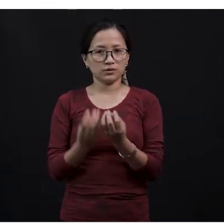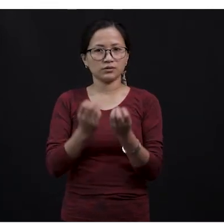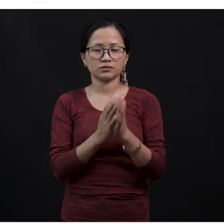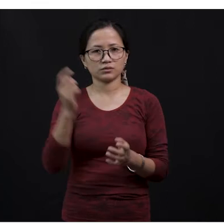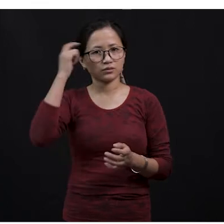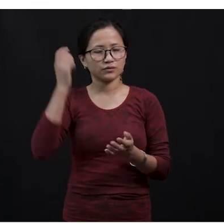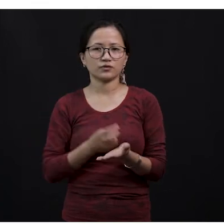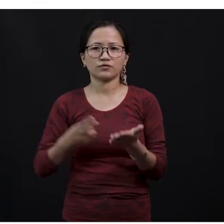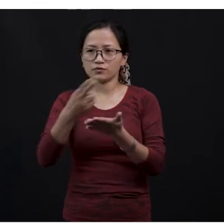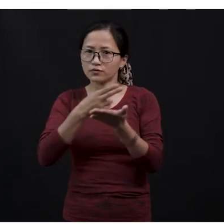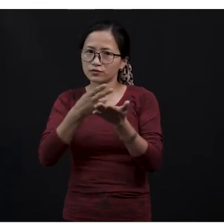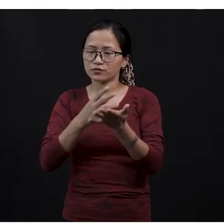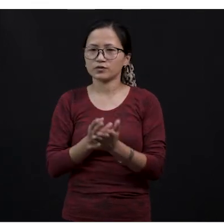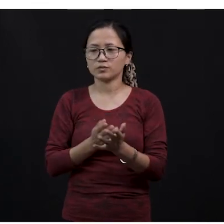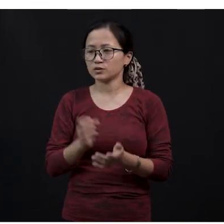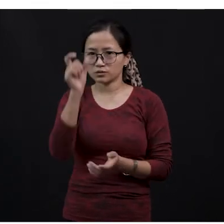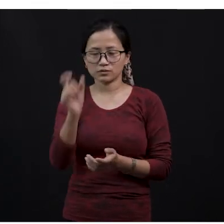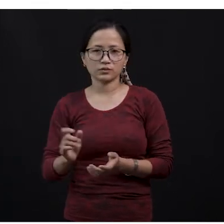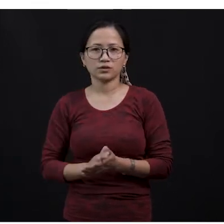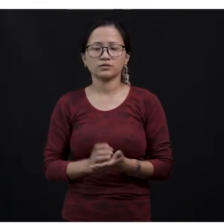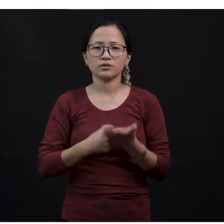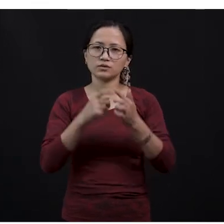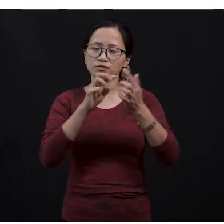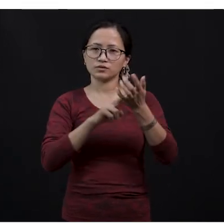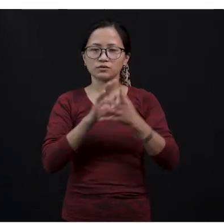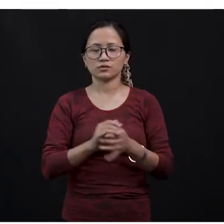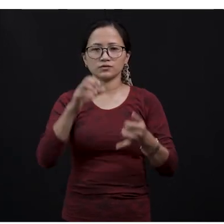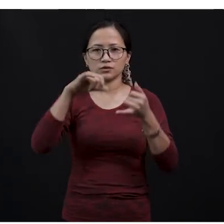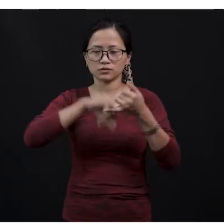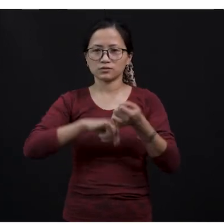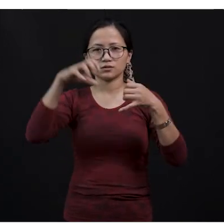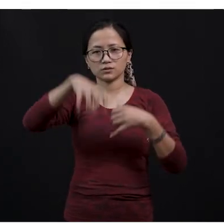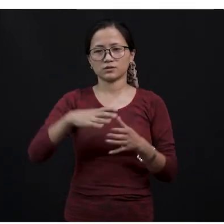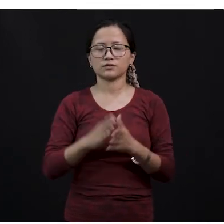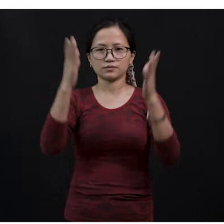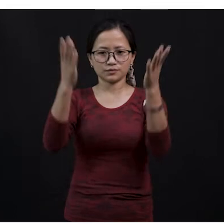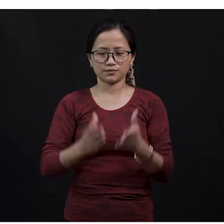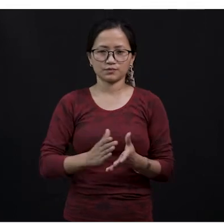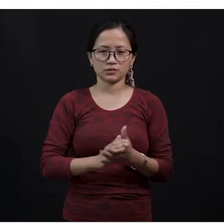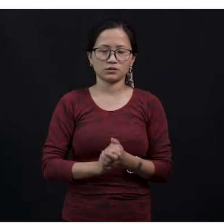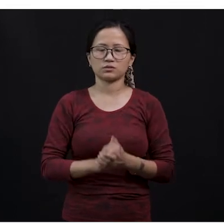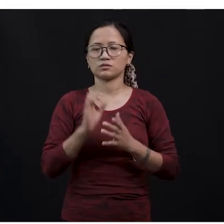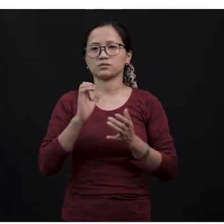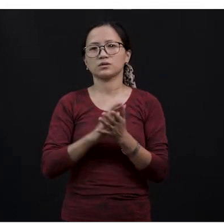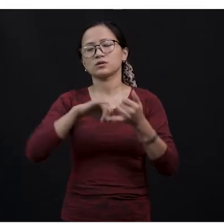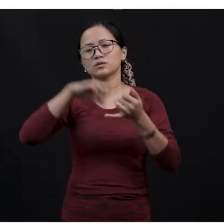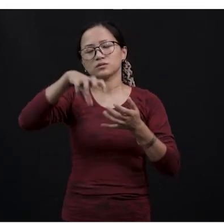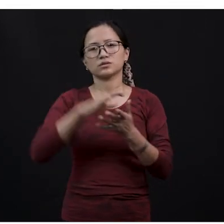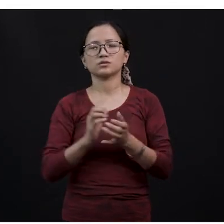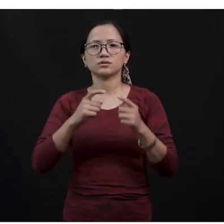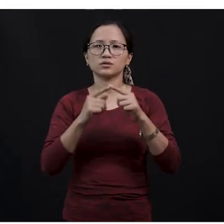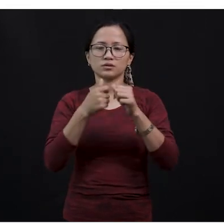farmers, because farmers were the main revenue givers to the state treasury. So in all, if you see, he was